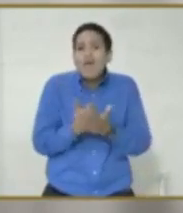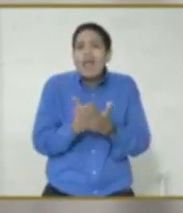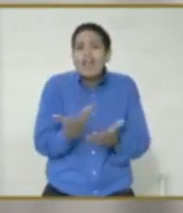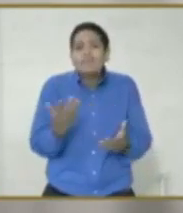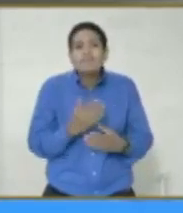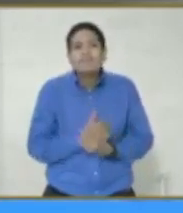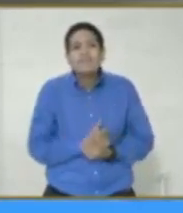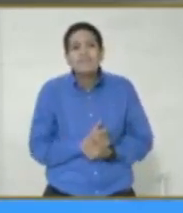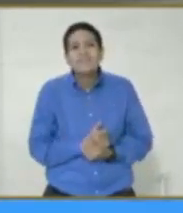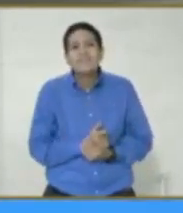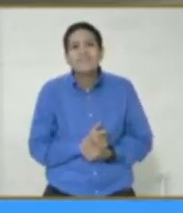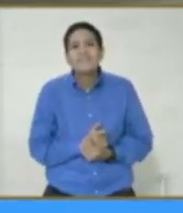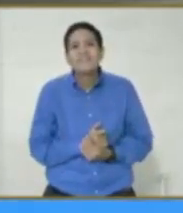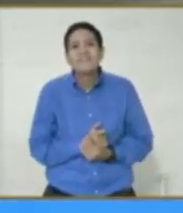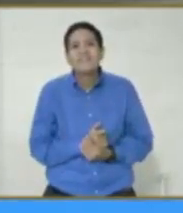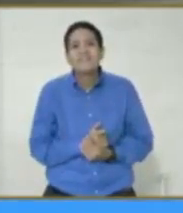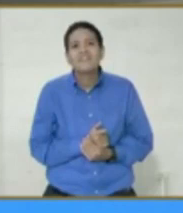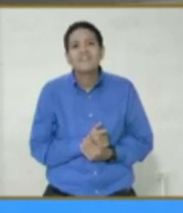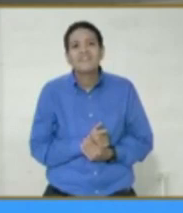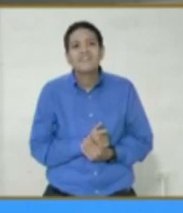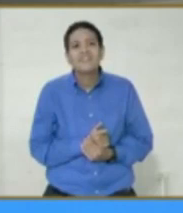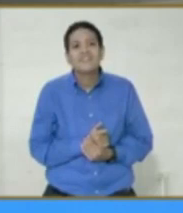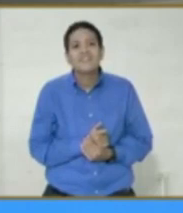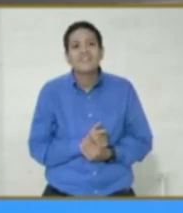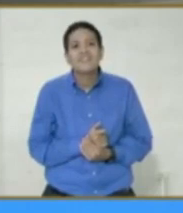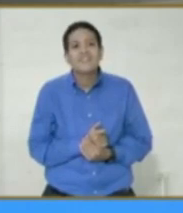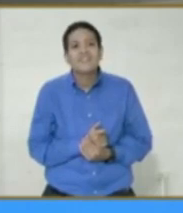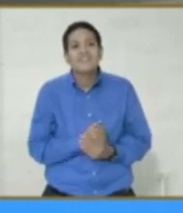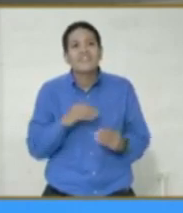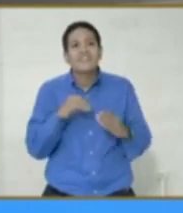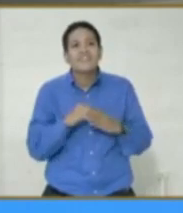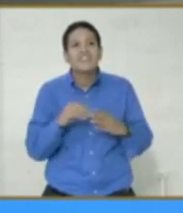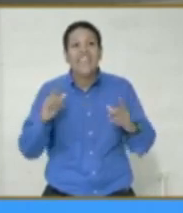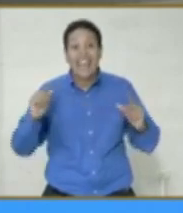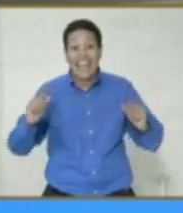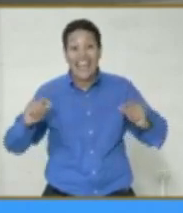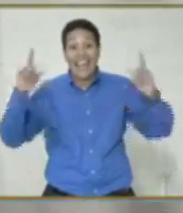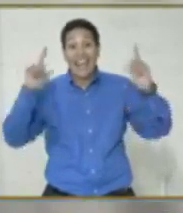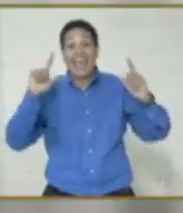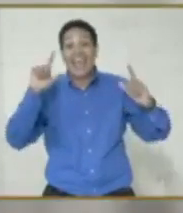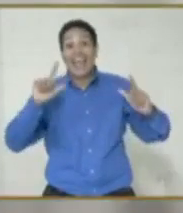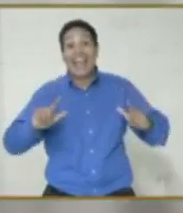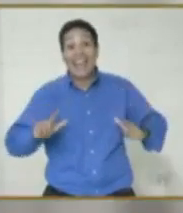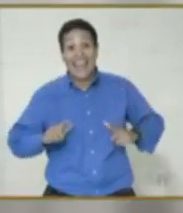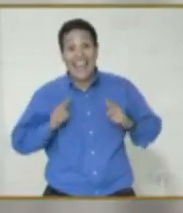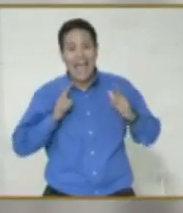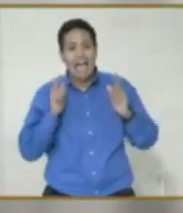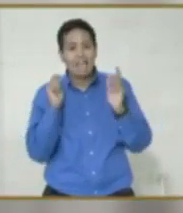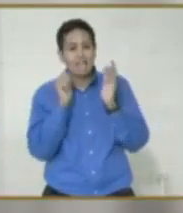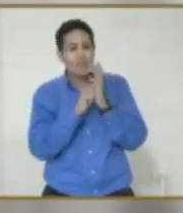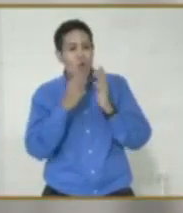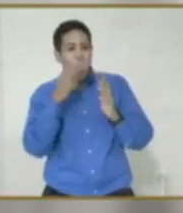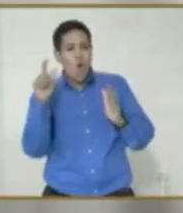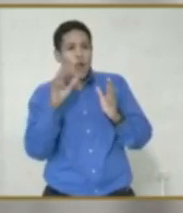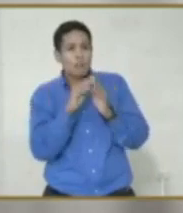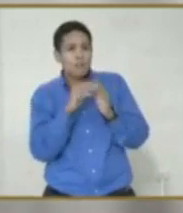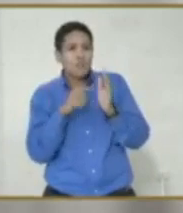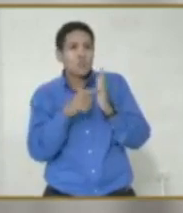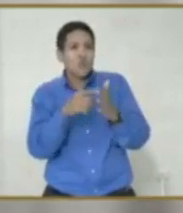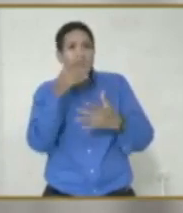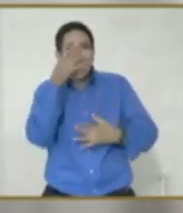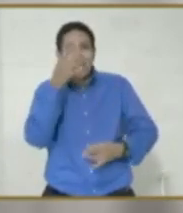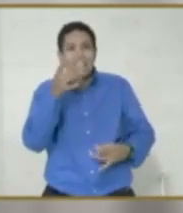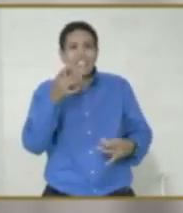in a live town hall meeting to show the interest of children and sit